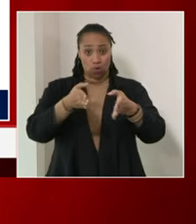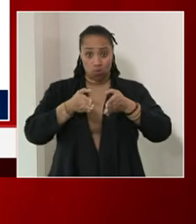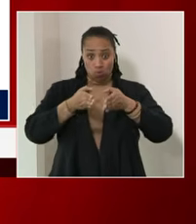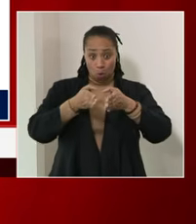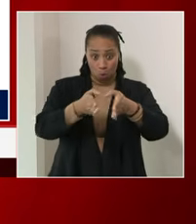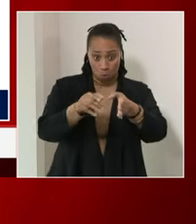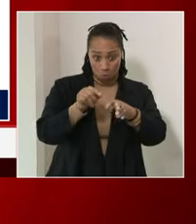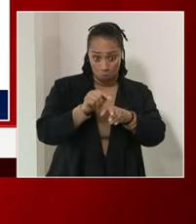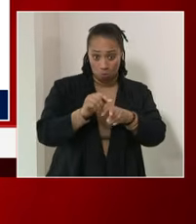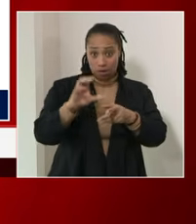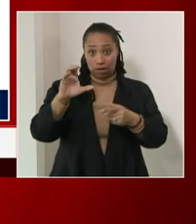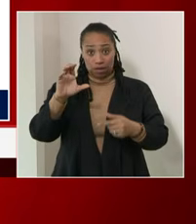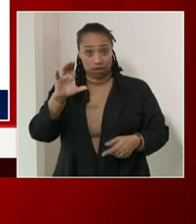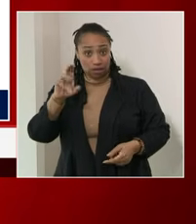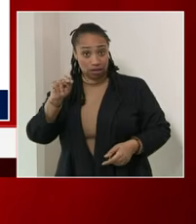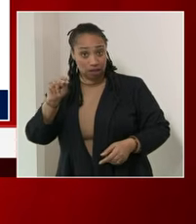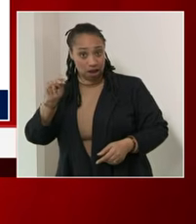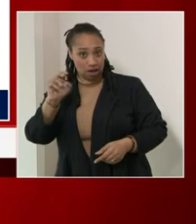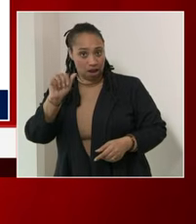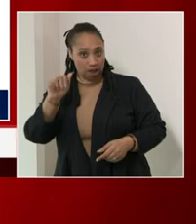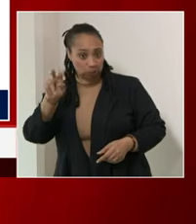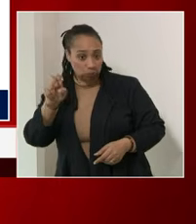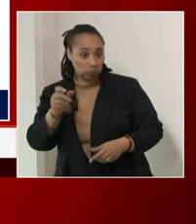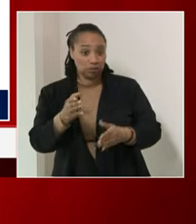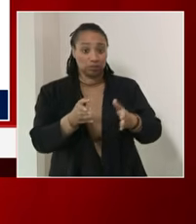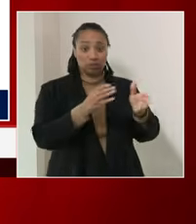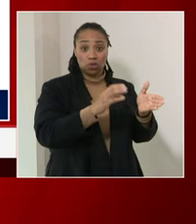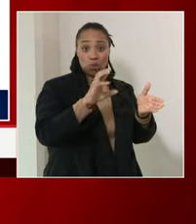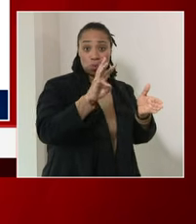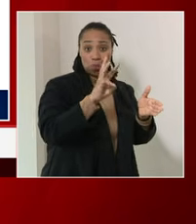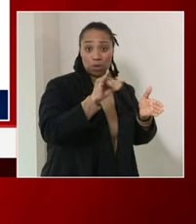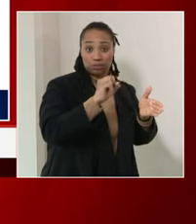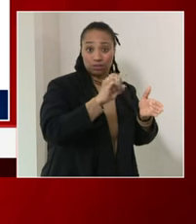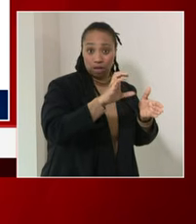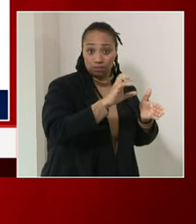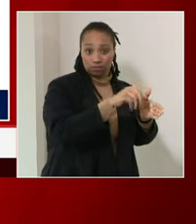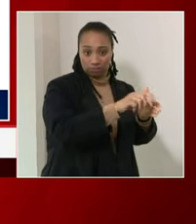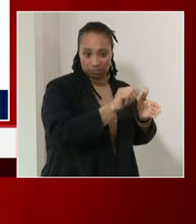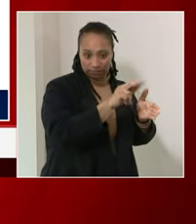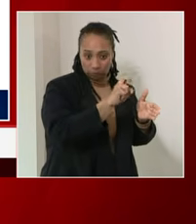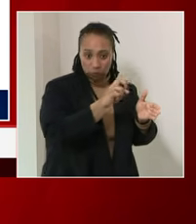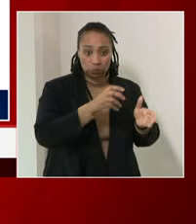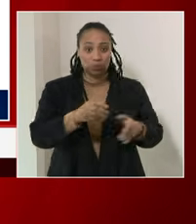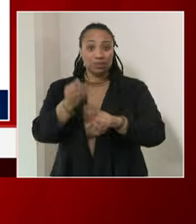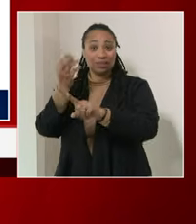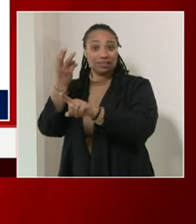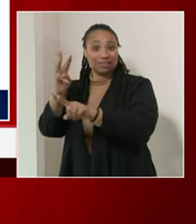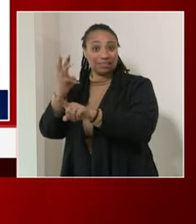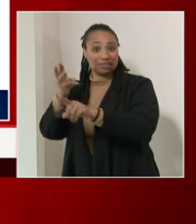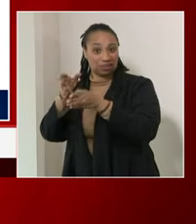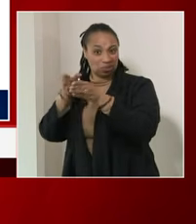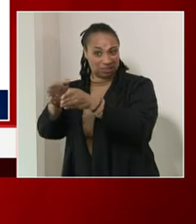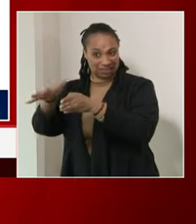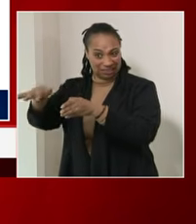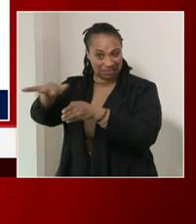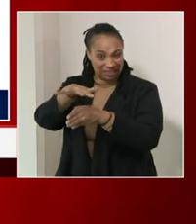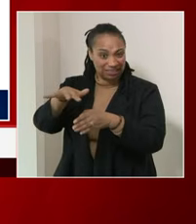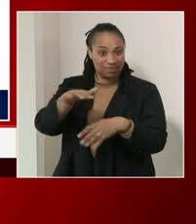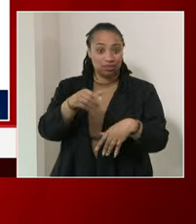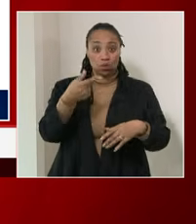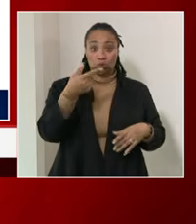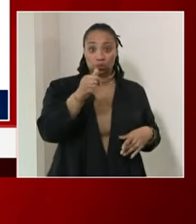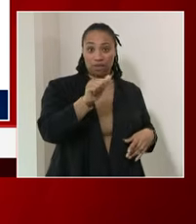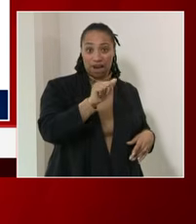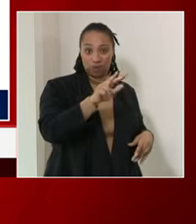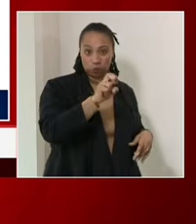some key other east-west. We've got U Street, H Street Northeast, Military Road, North Capitol. We're